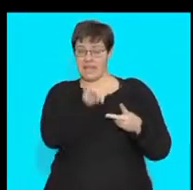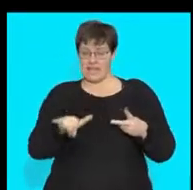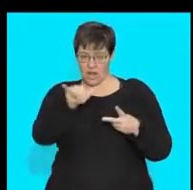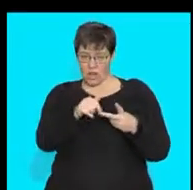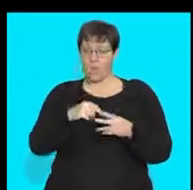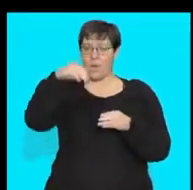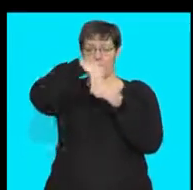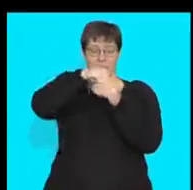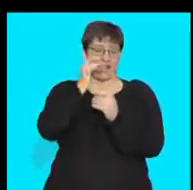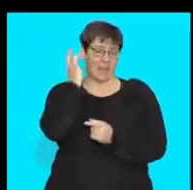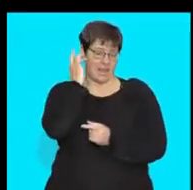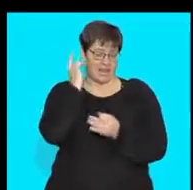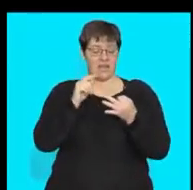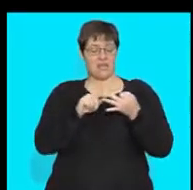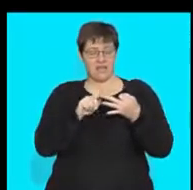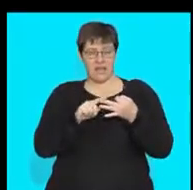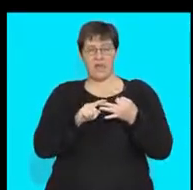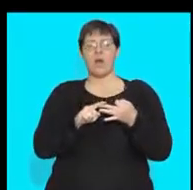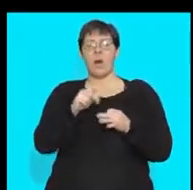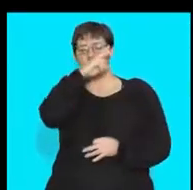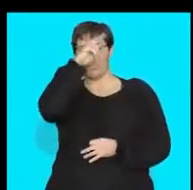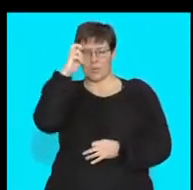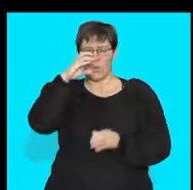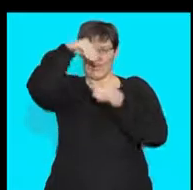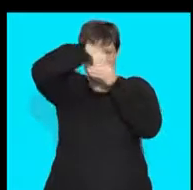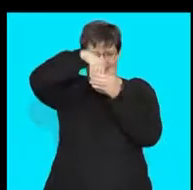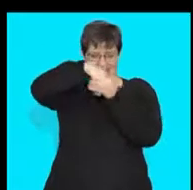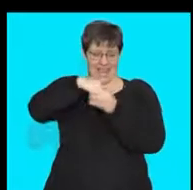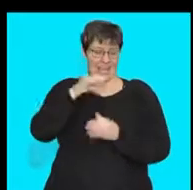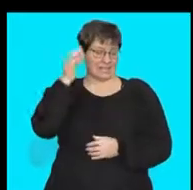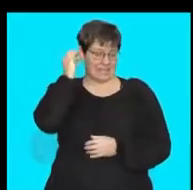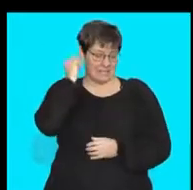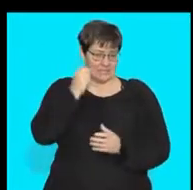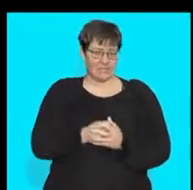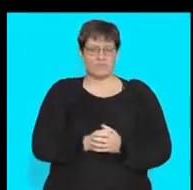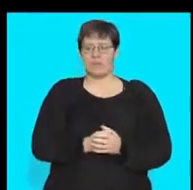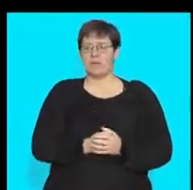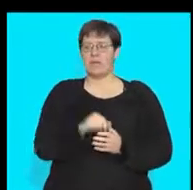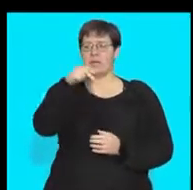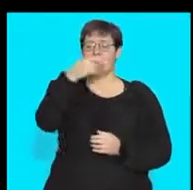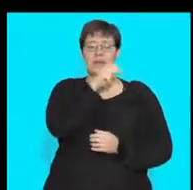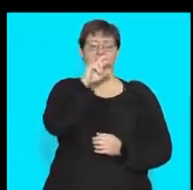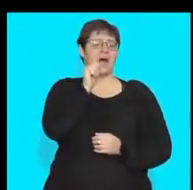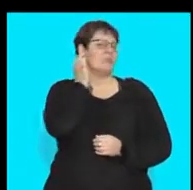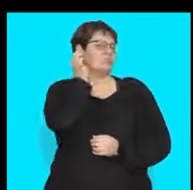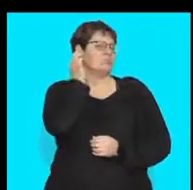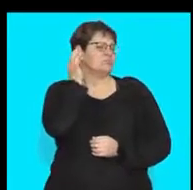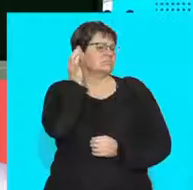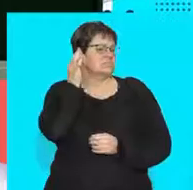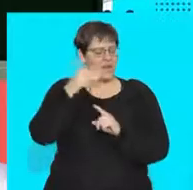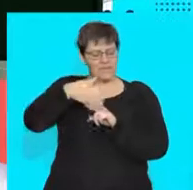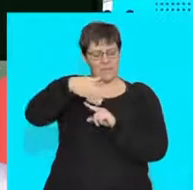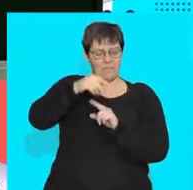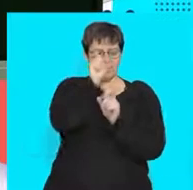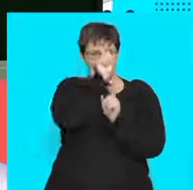for the middle ear, and the blue for the inner ear. Right, so the pinna is now that flappy part here on